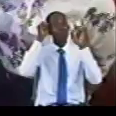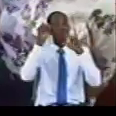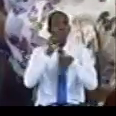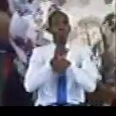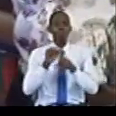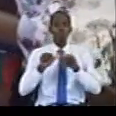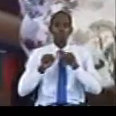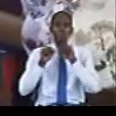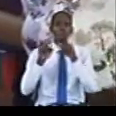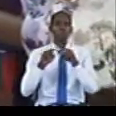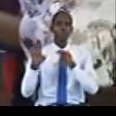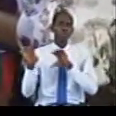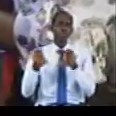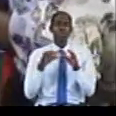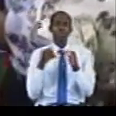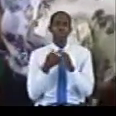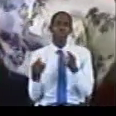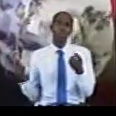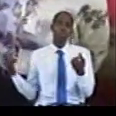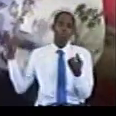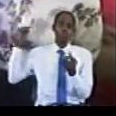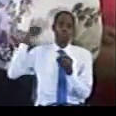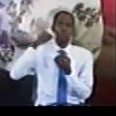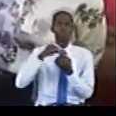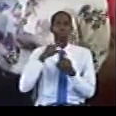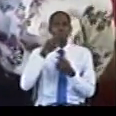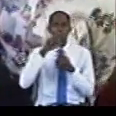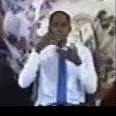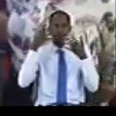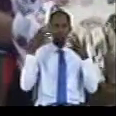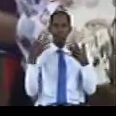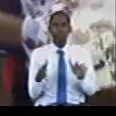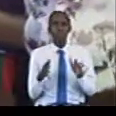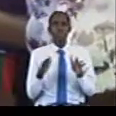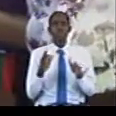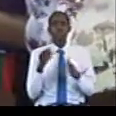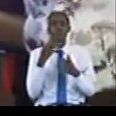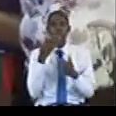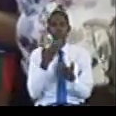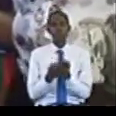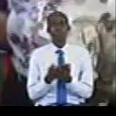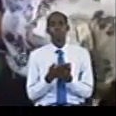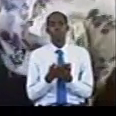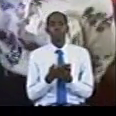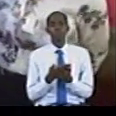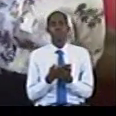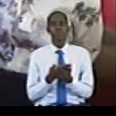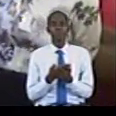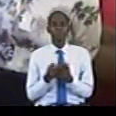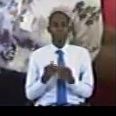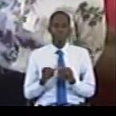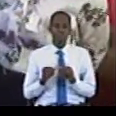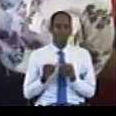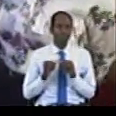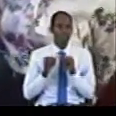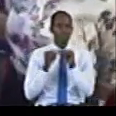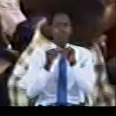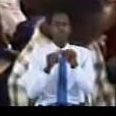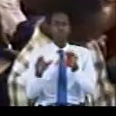it until you finish well. Keep on doing the